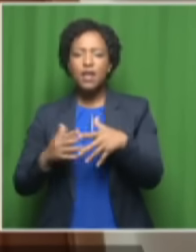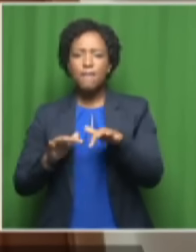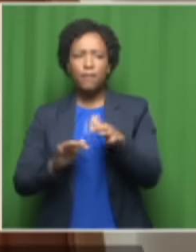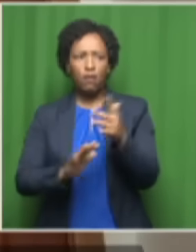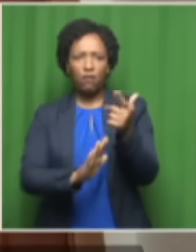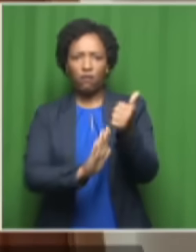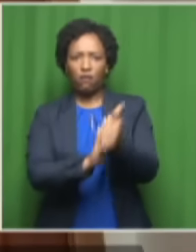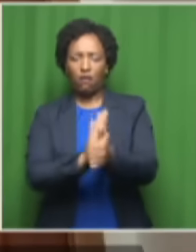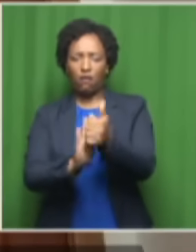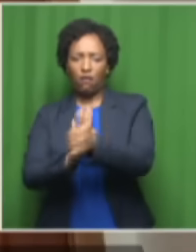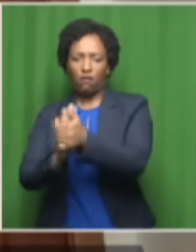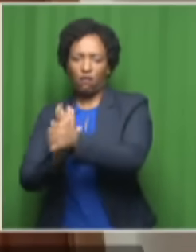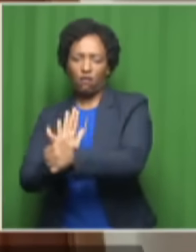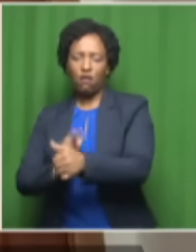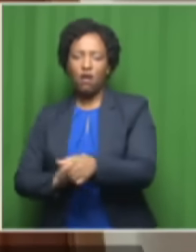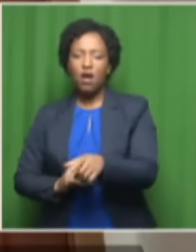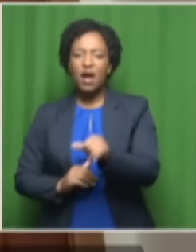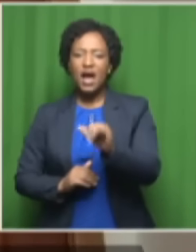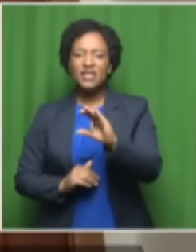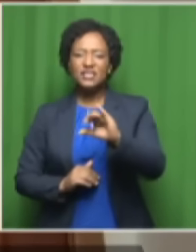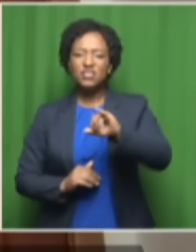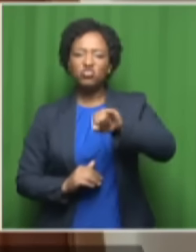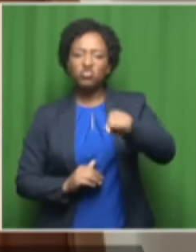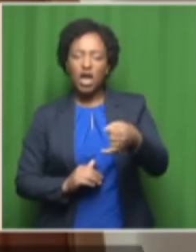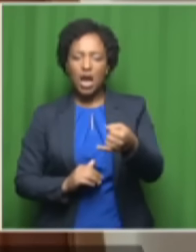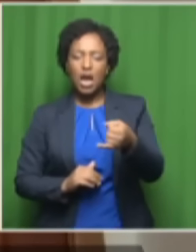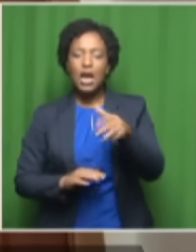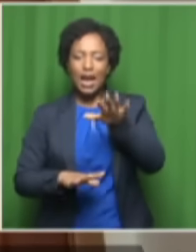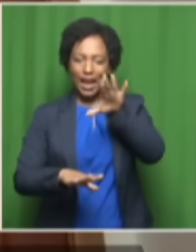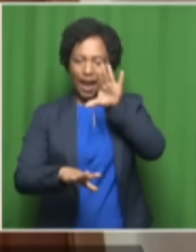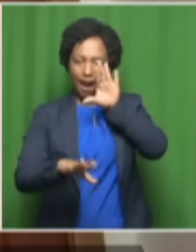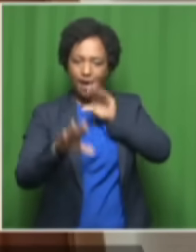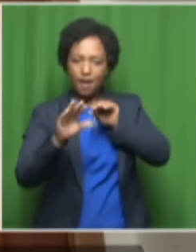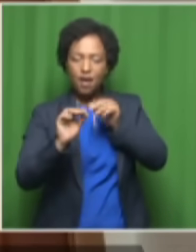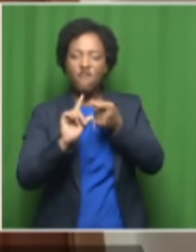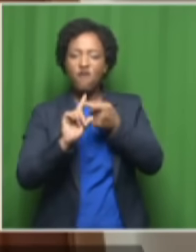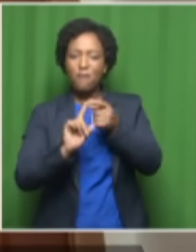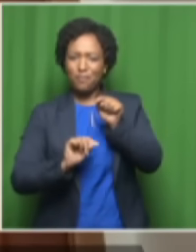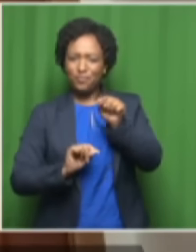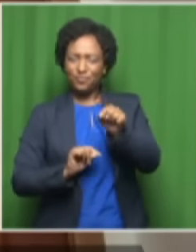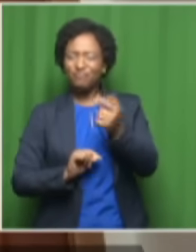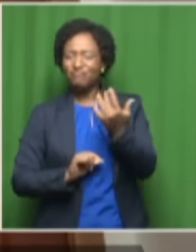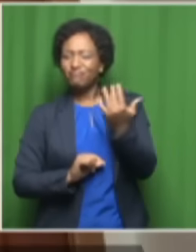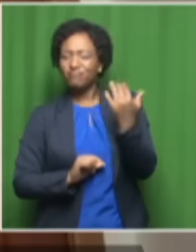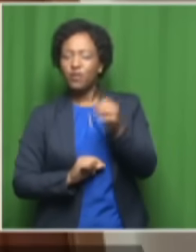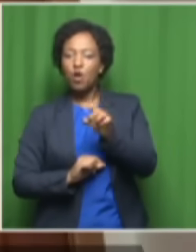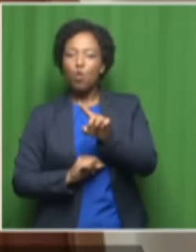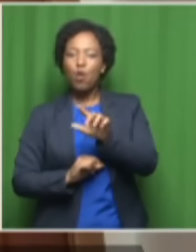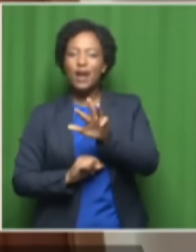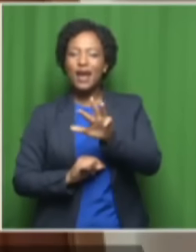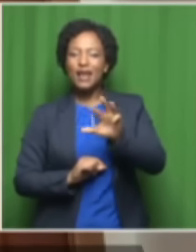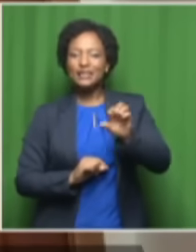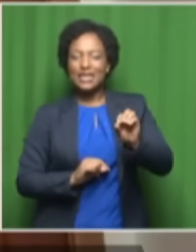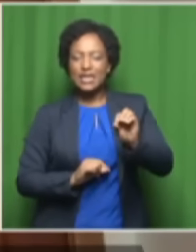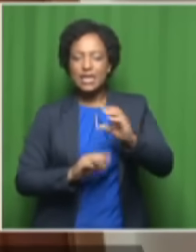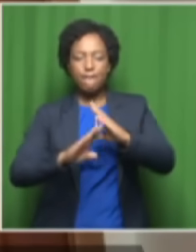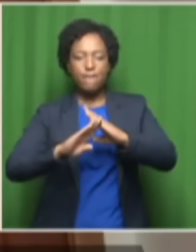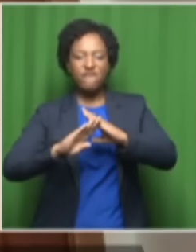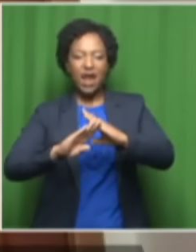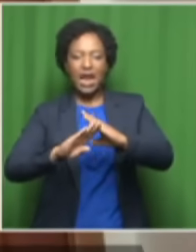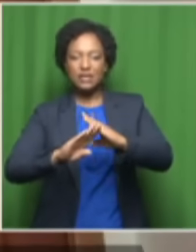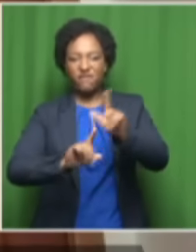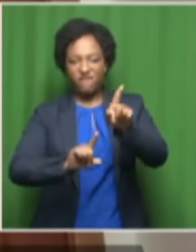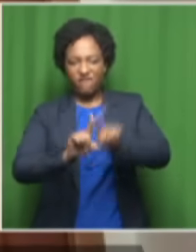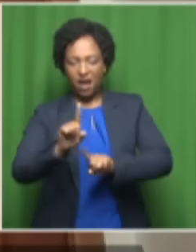again. And the ICJ learned a very, very horrible lesson in the 1990s, where it failed to prevent the genocide